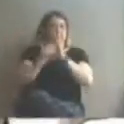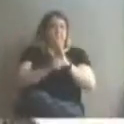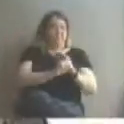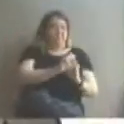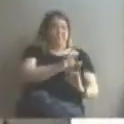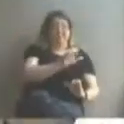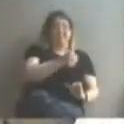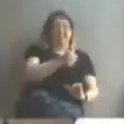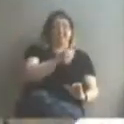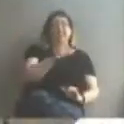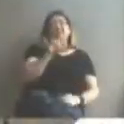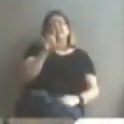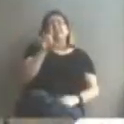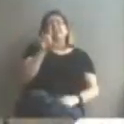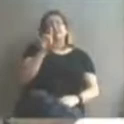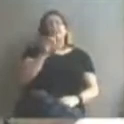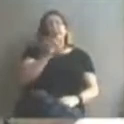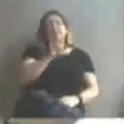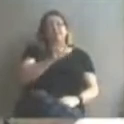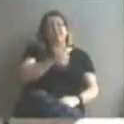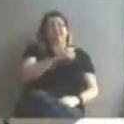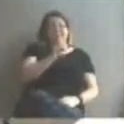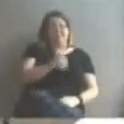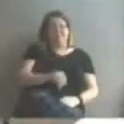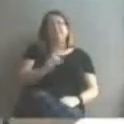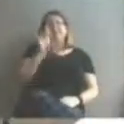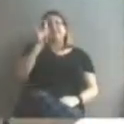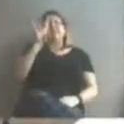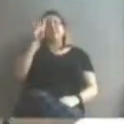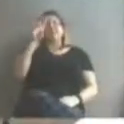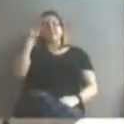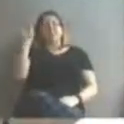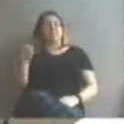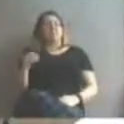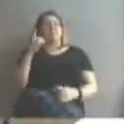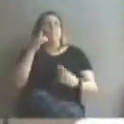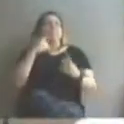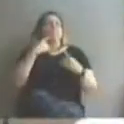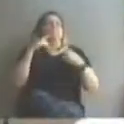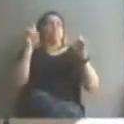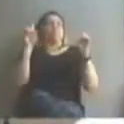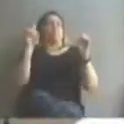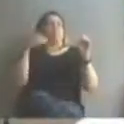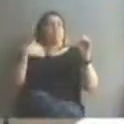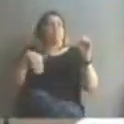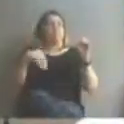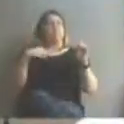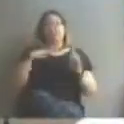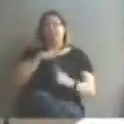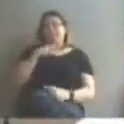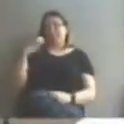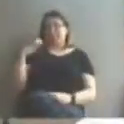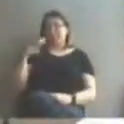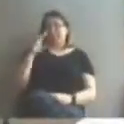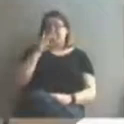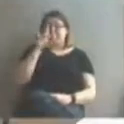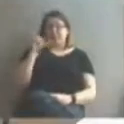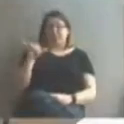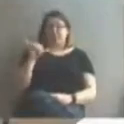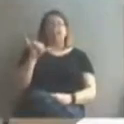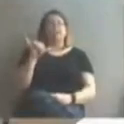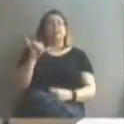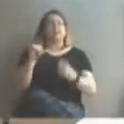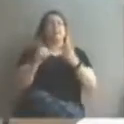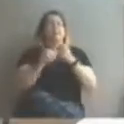10th to the 87th percentile in academic achievement. Board Chair Chris Brady and Assistant